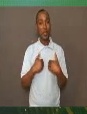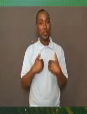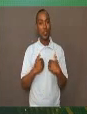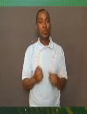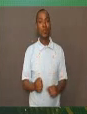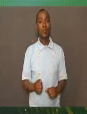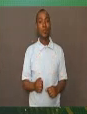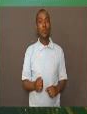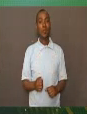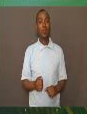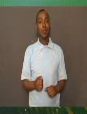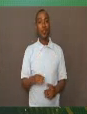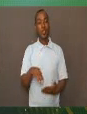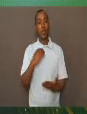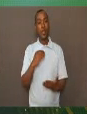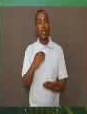spreading.